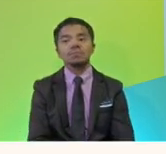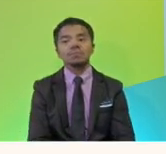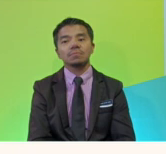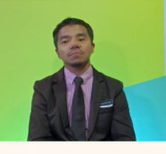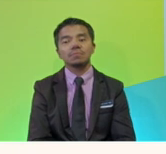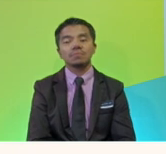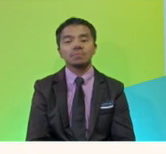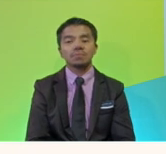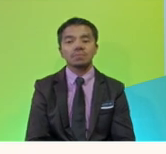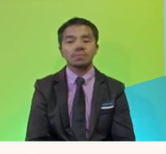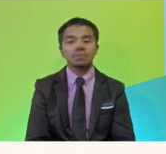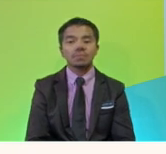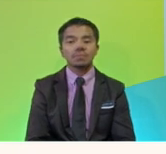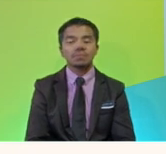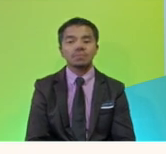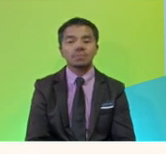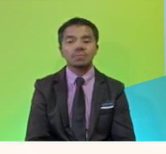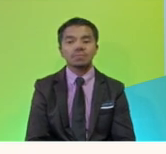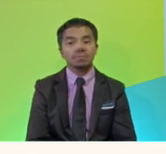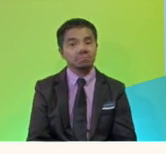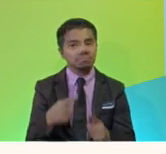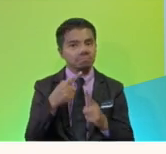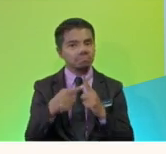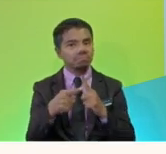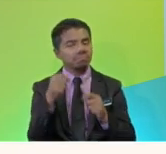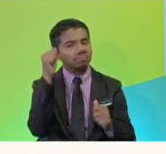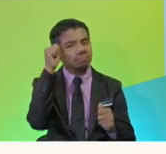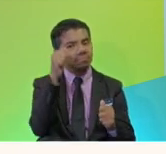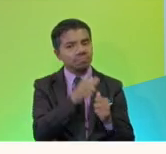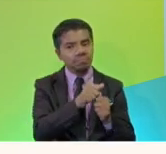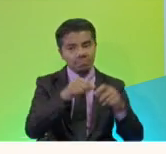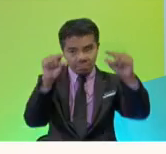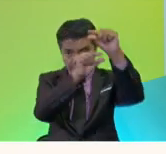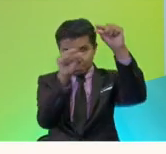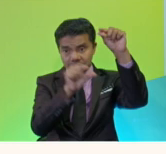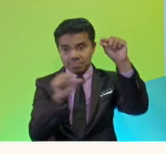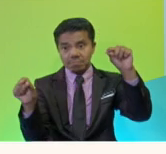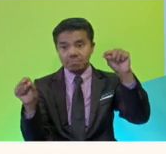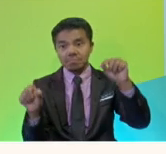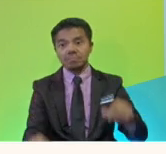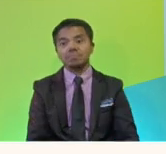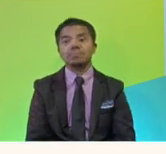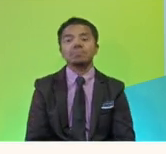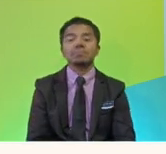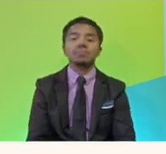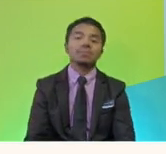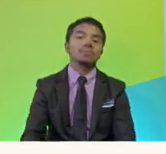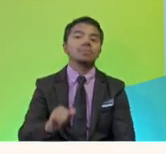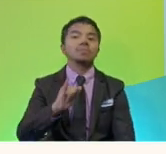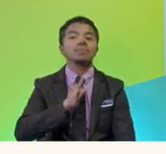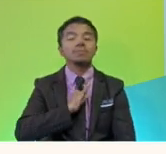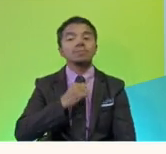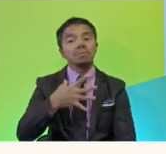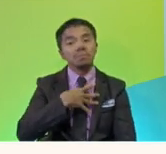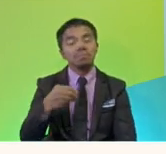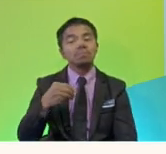and cricket. But remember after that, there's a second line there. But I like sports more when there aren't a lot of